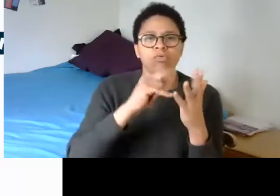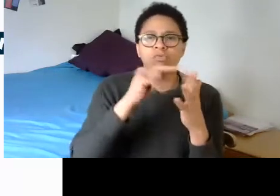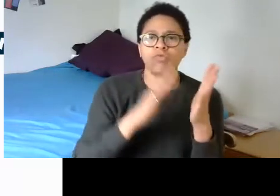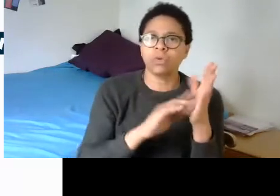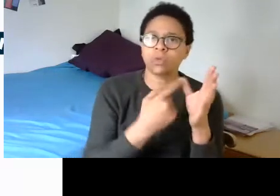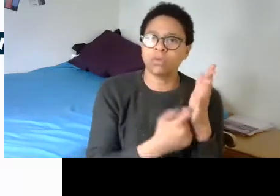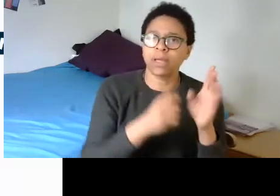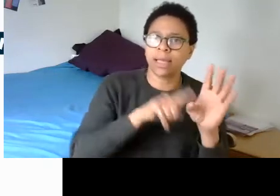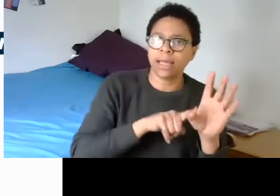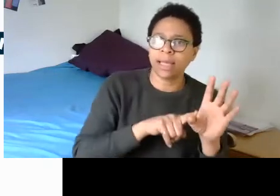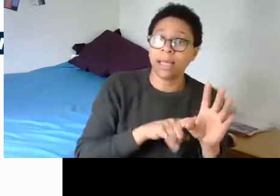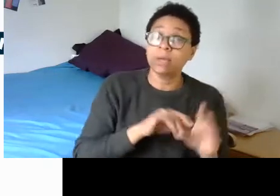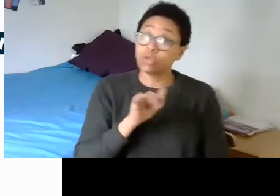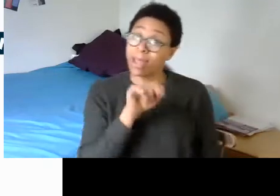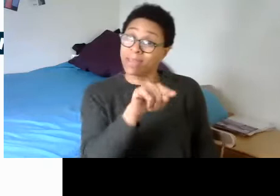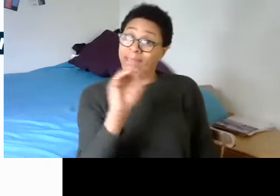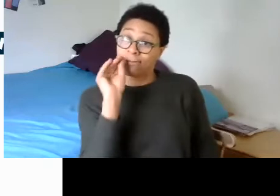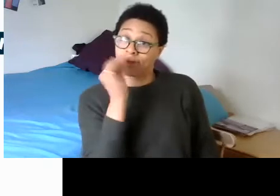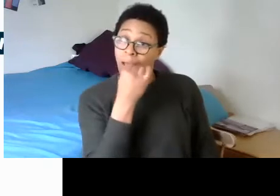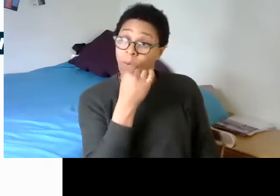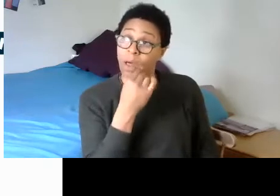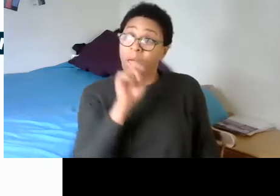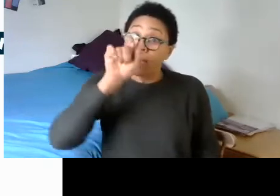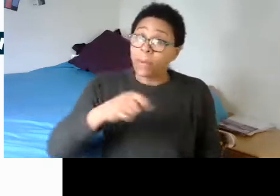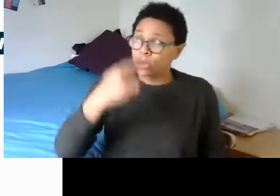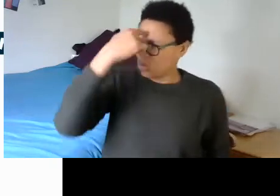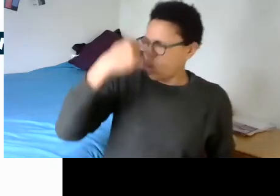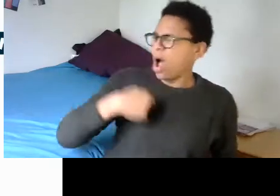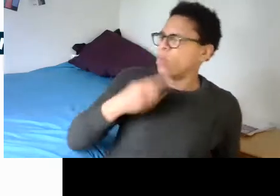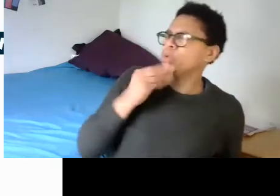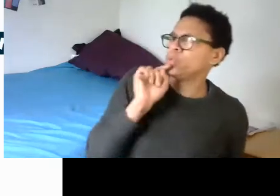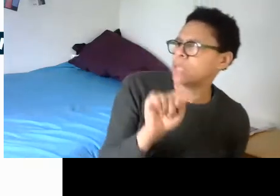going to be used to make a drug?